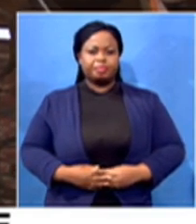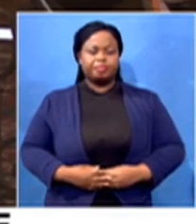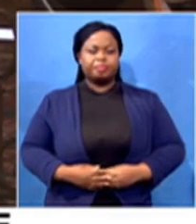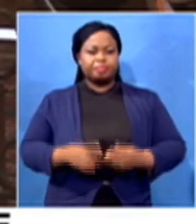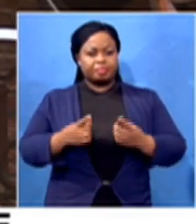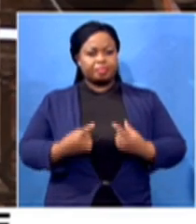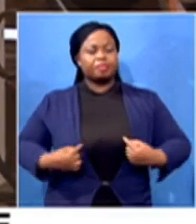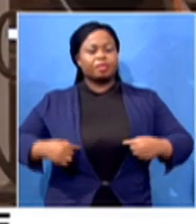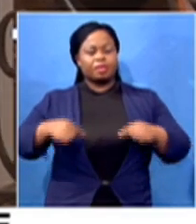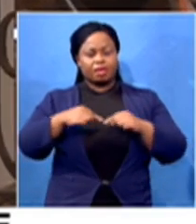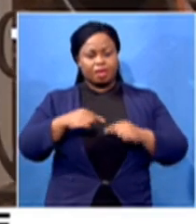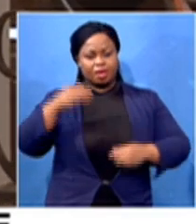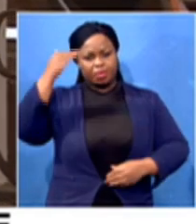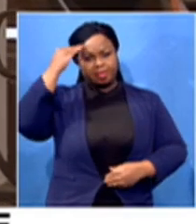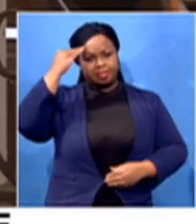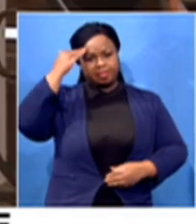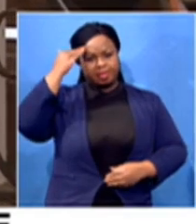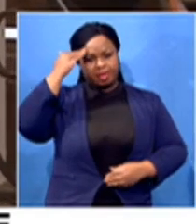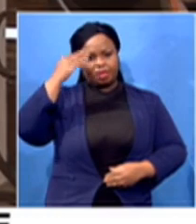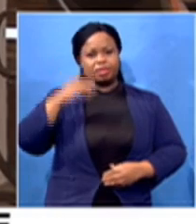minds is that